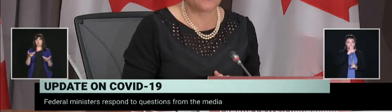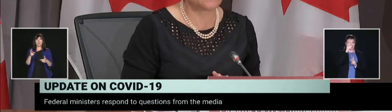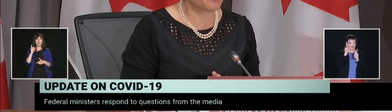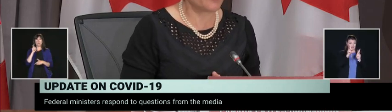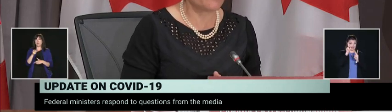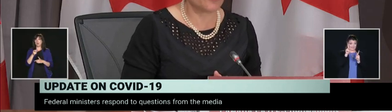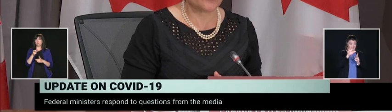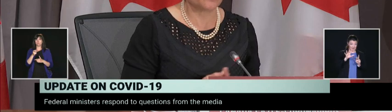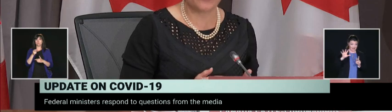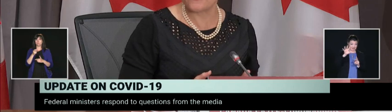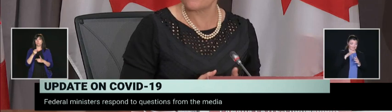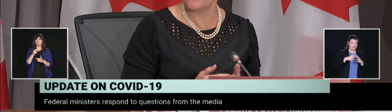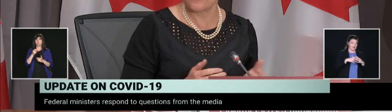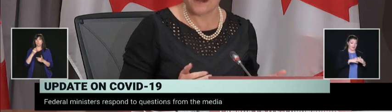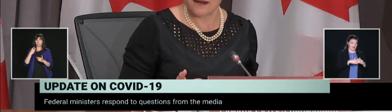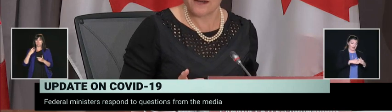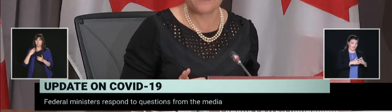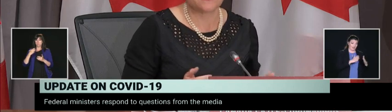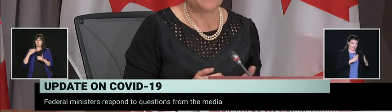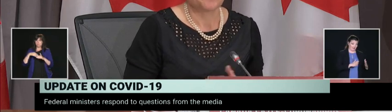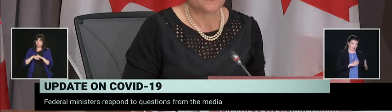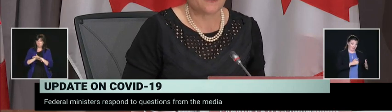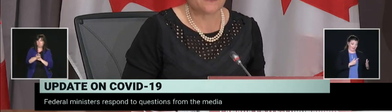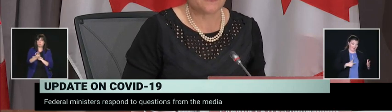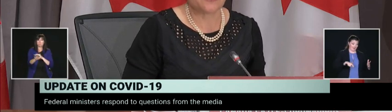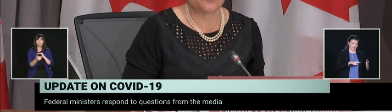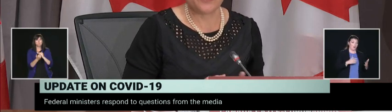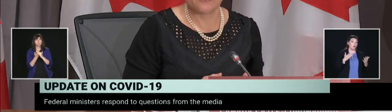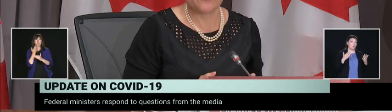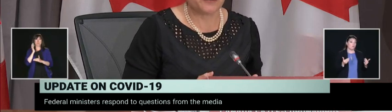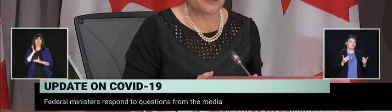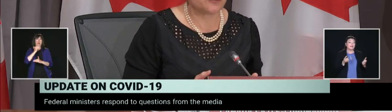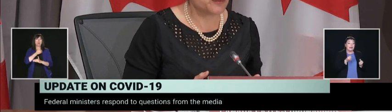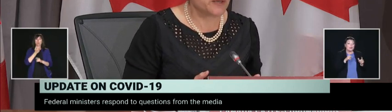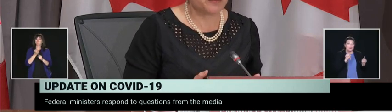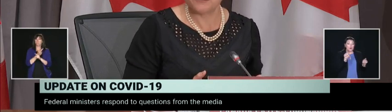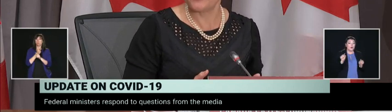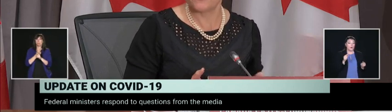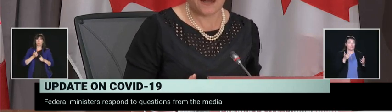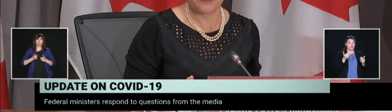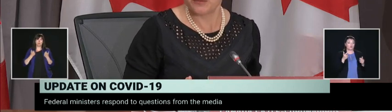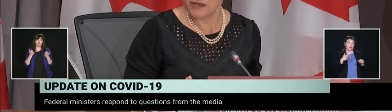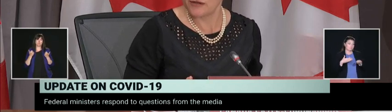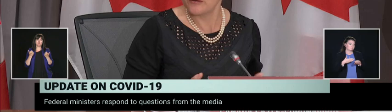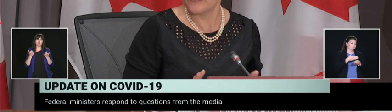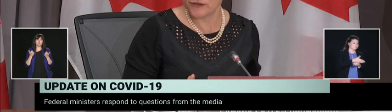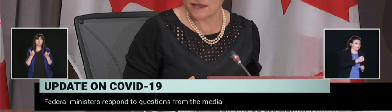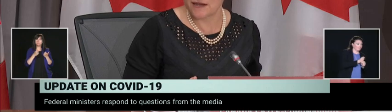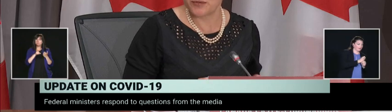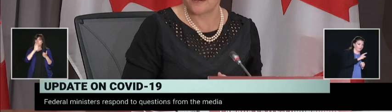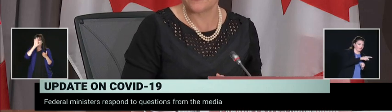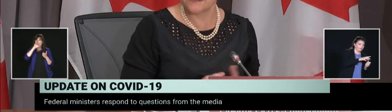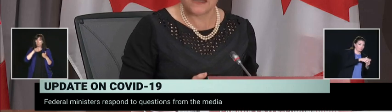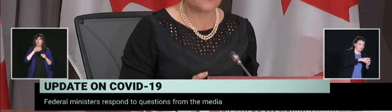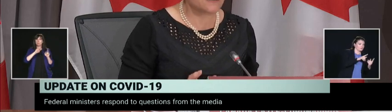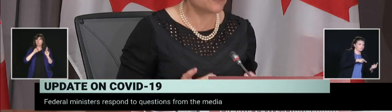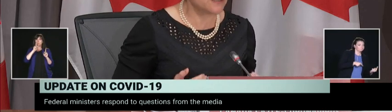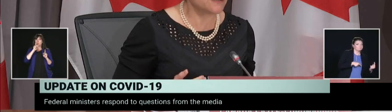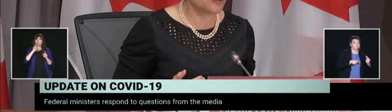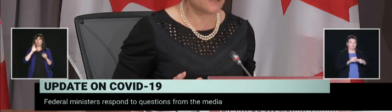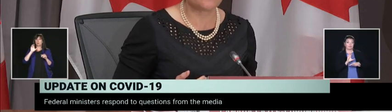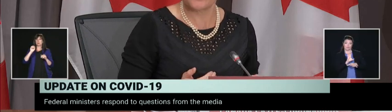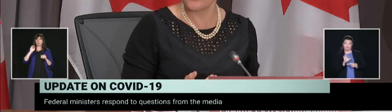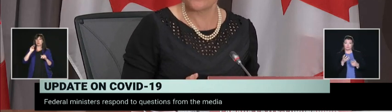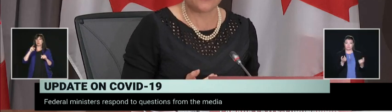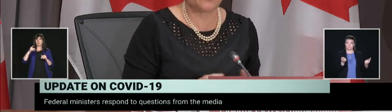countries as part of our regular lives. I think we are familiar with people in Campobello, for example, Canadians who